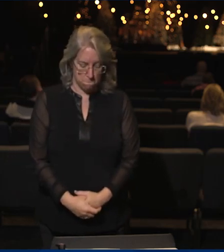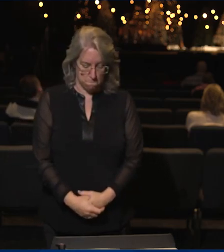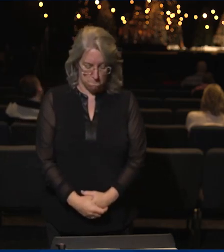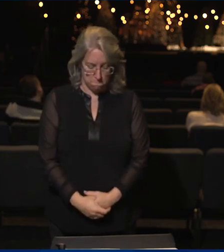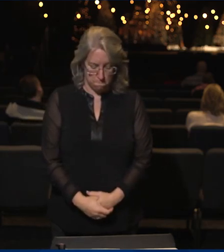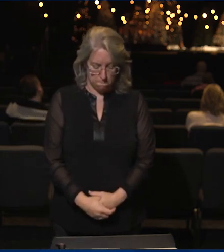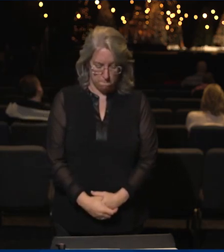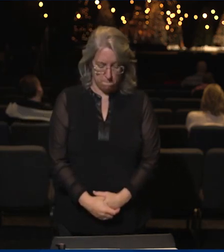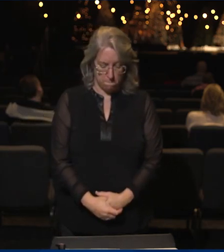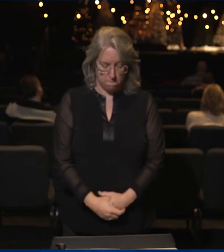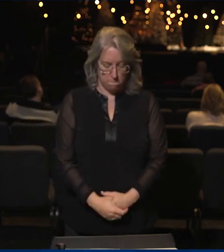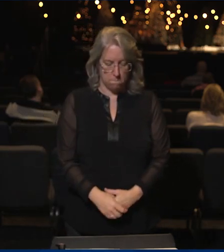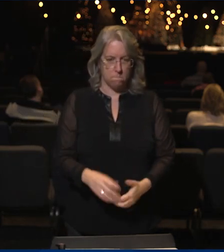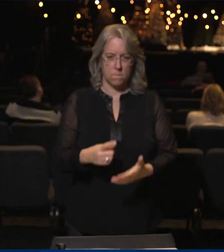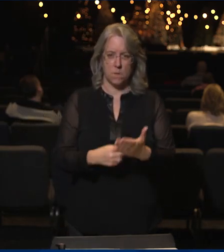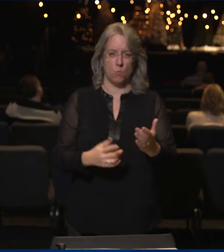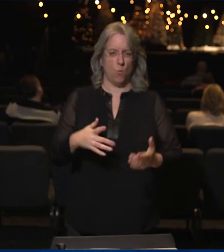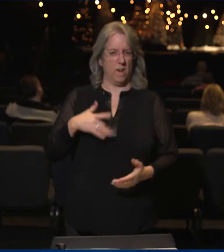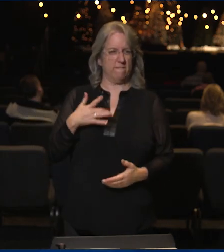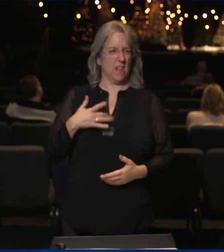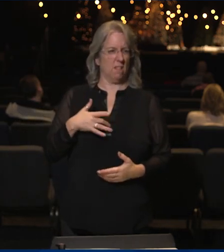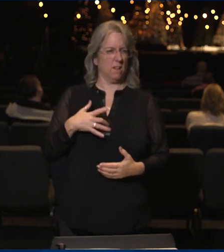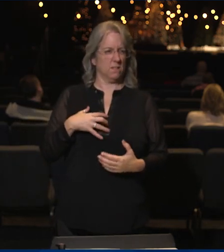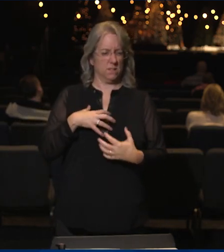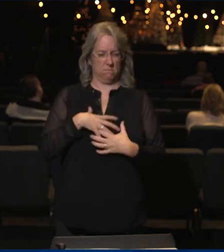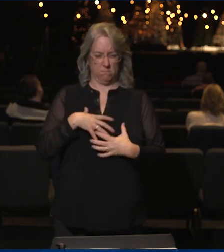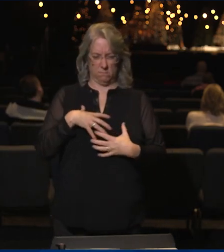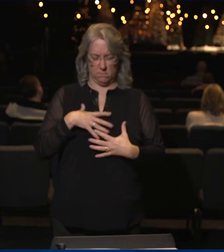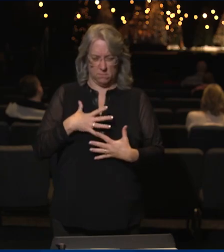What feelings does it stir up in me?